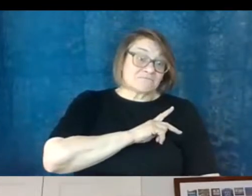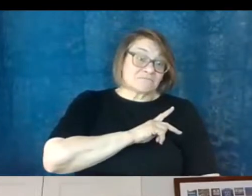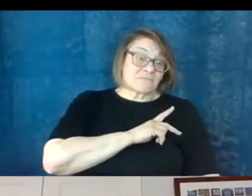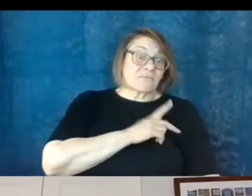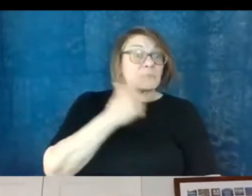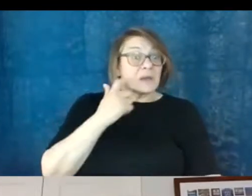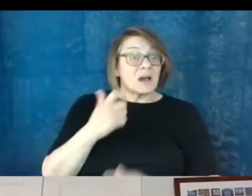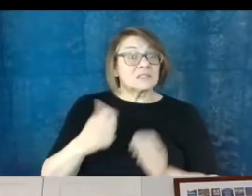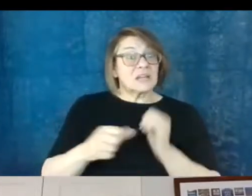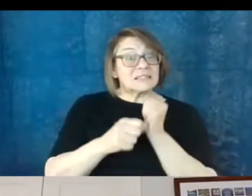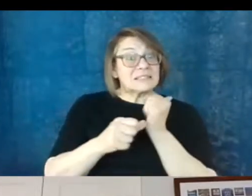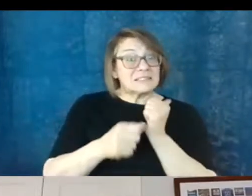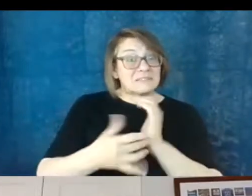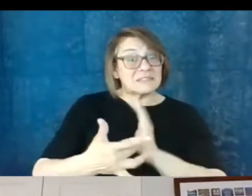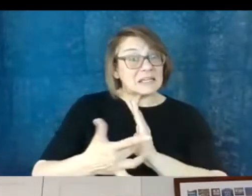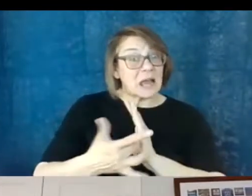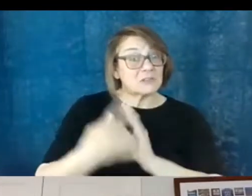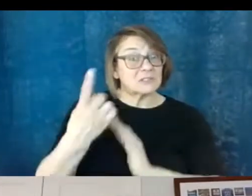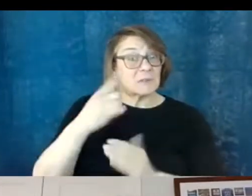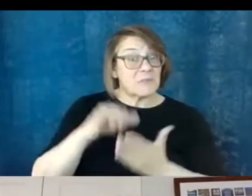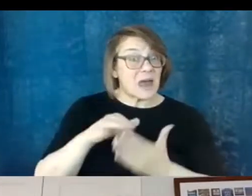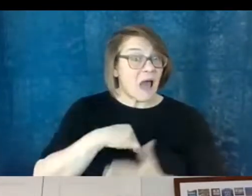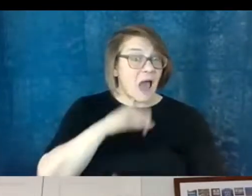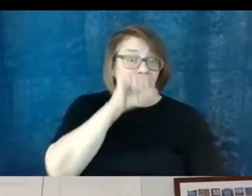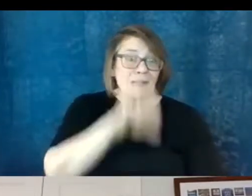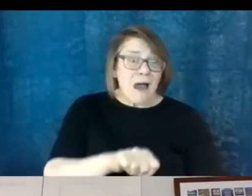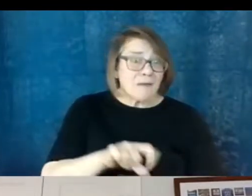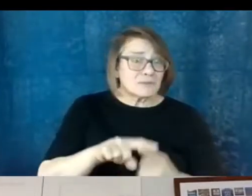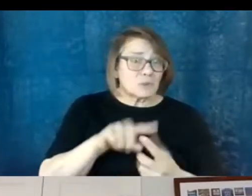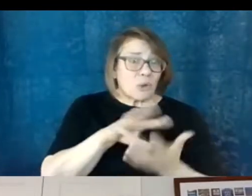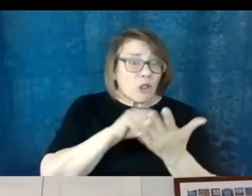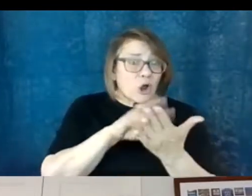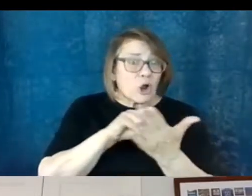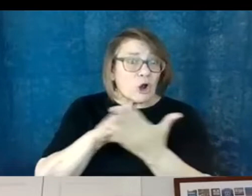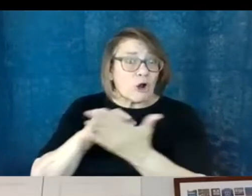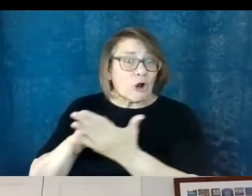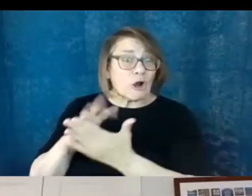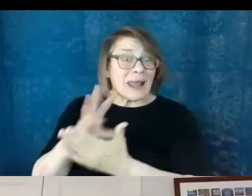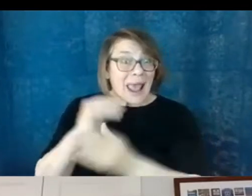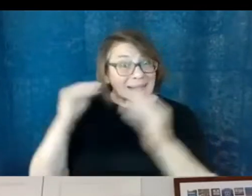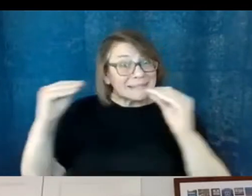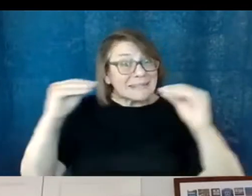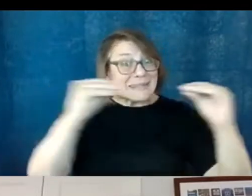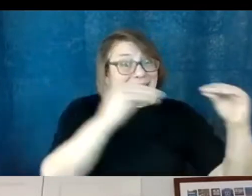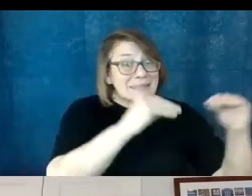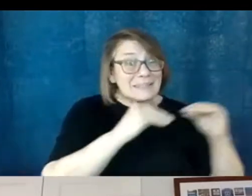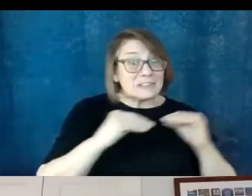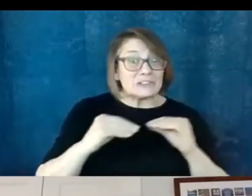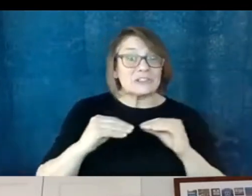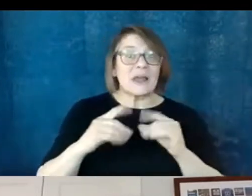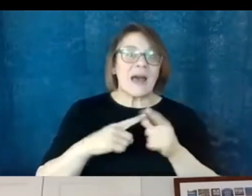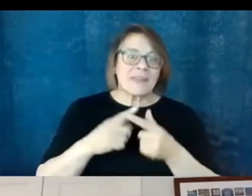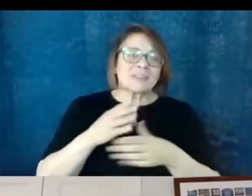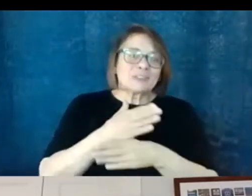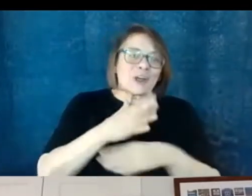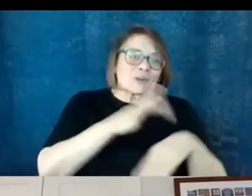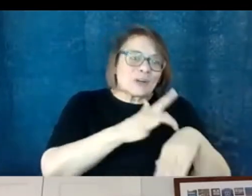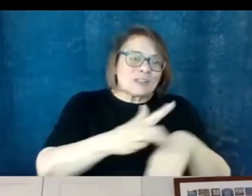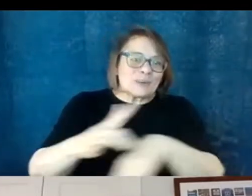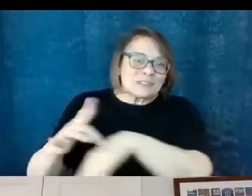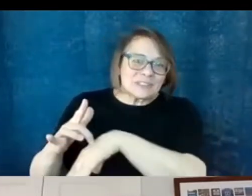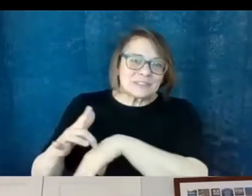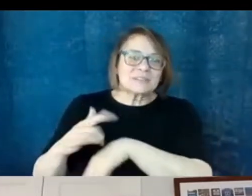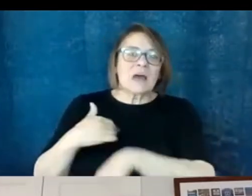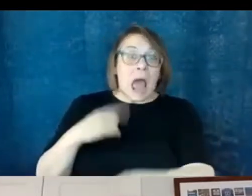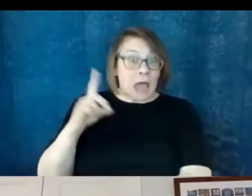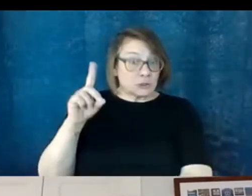assistive technology is something that I love to learn about and teach other people about, and then share resources, I